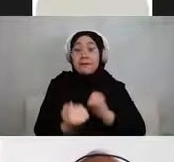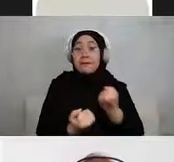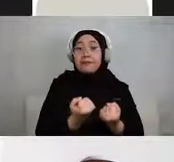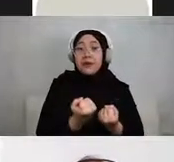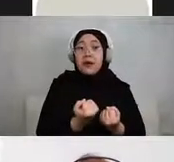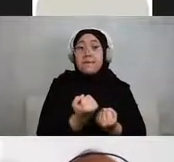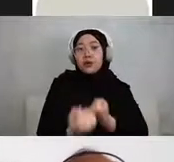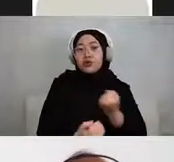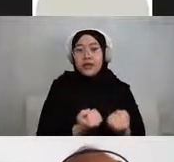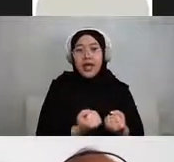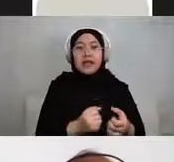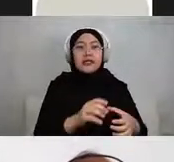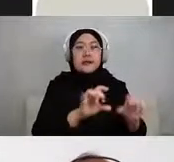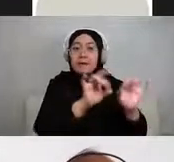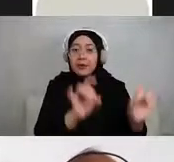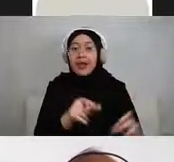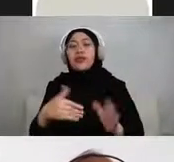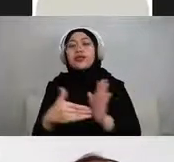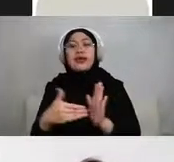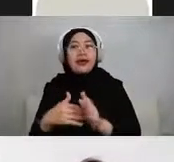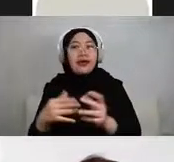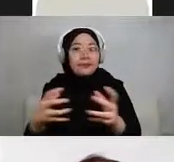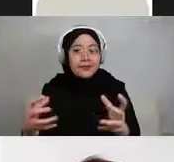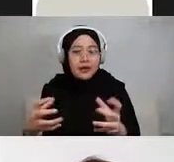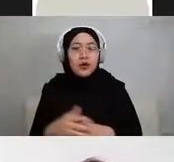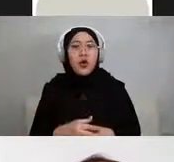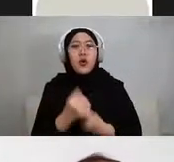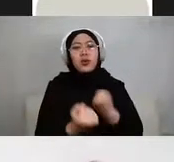such a wide range of temperature.